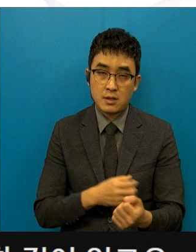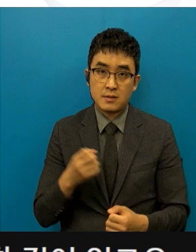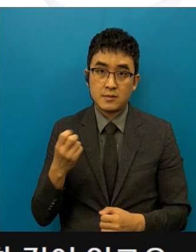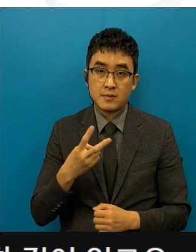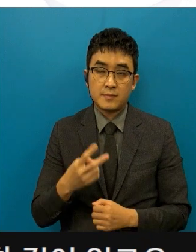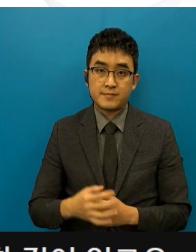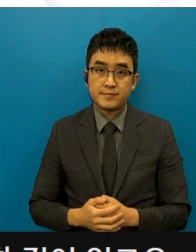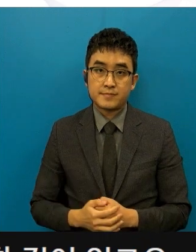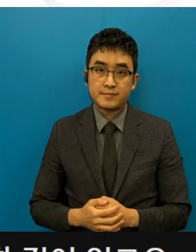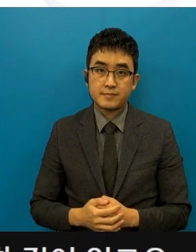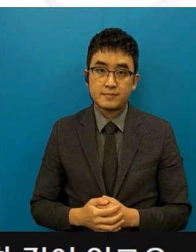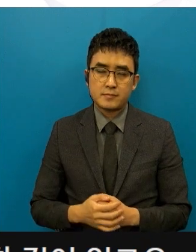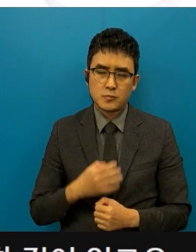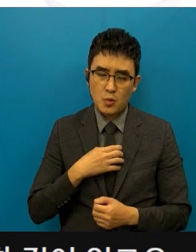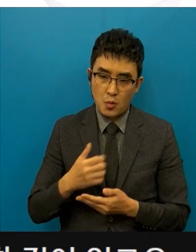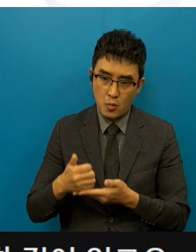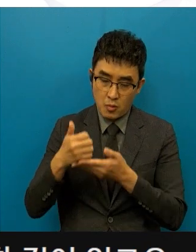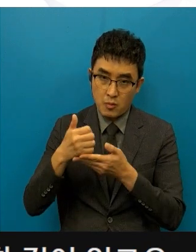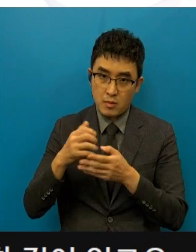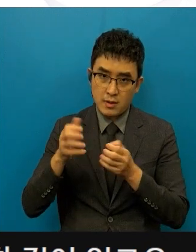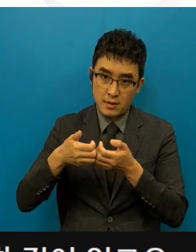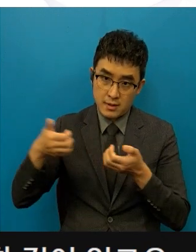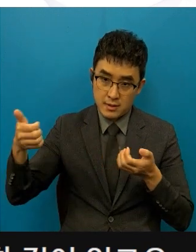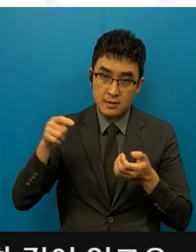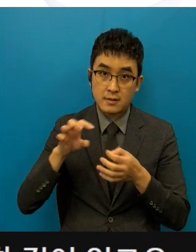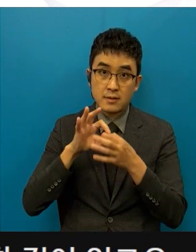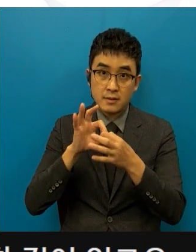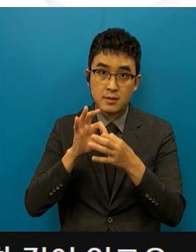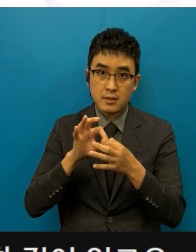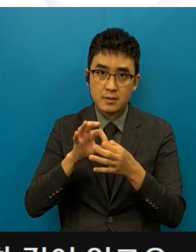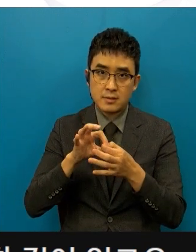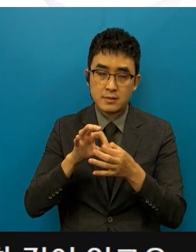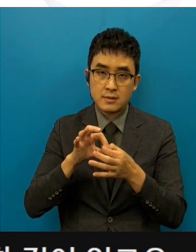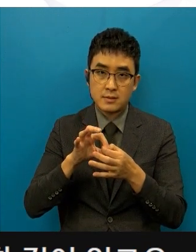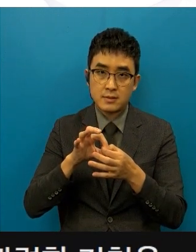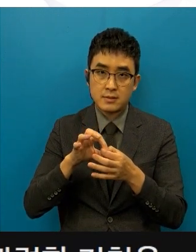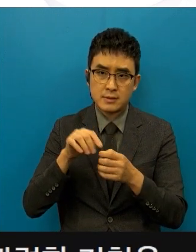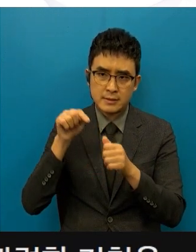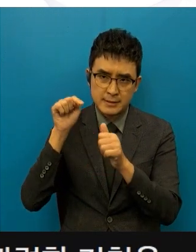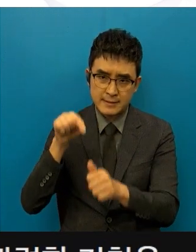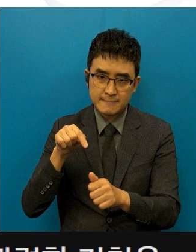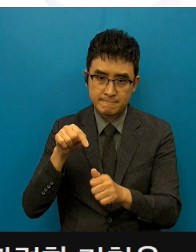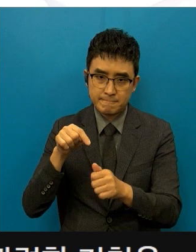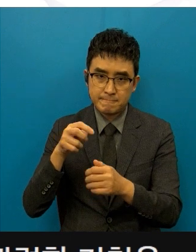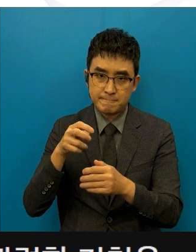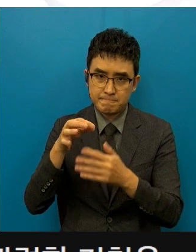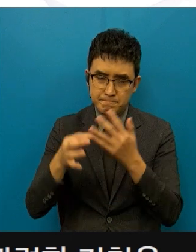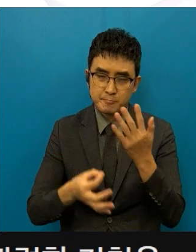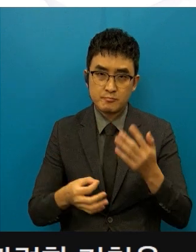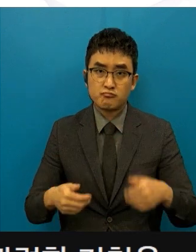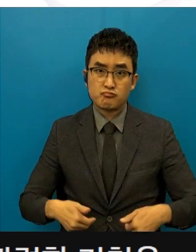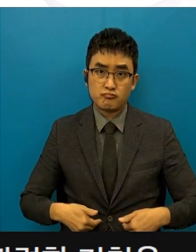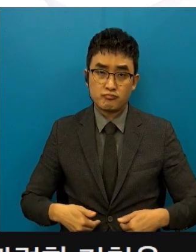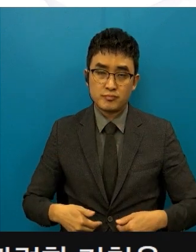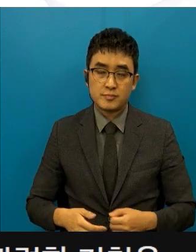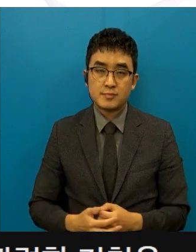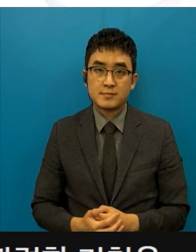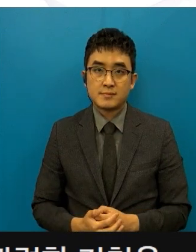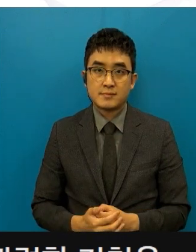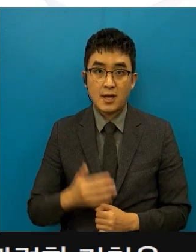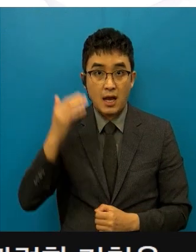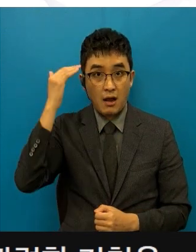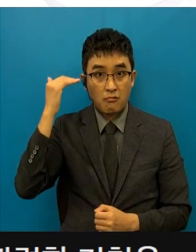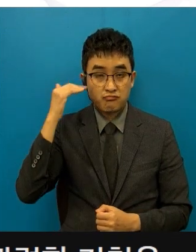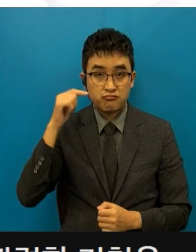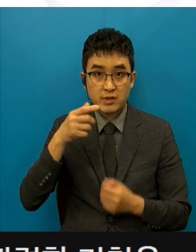Korea. Naturally, Korean society said the idea of dignified death has been a social and political